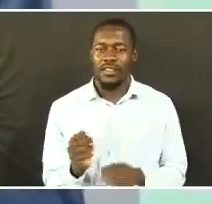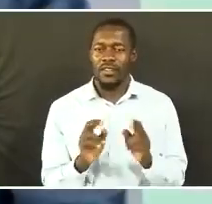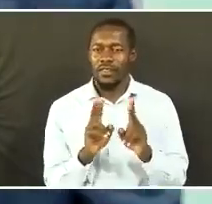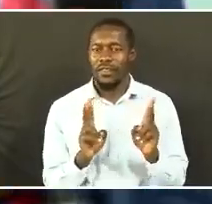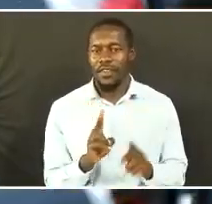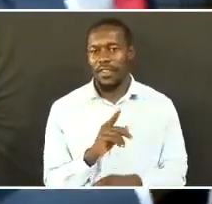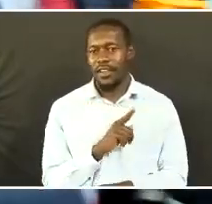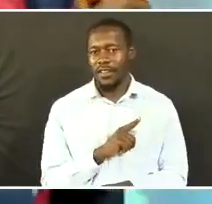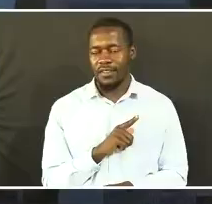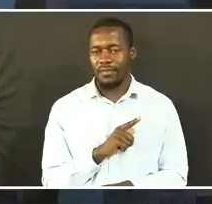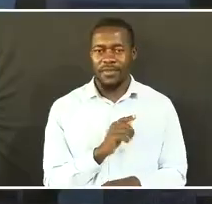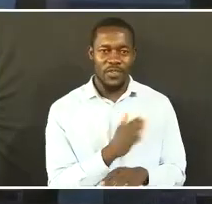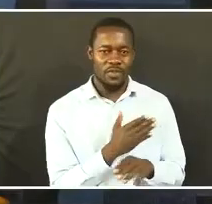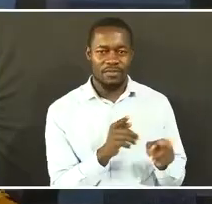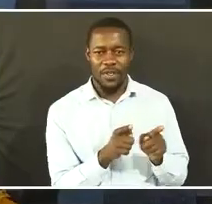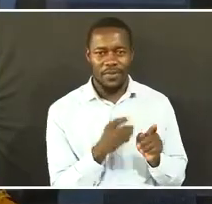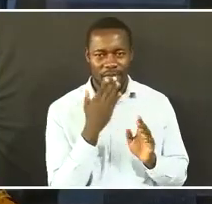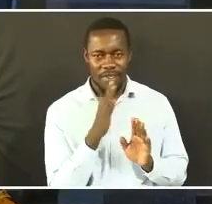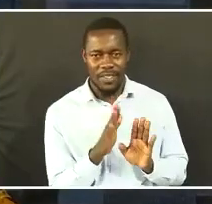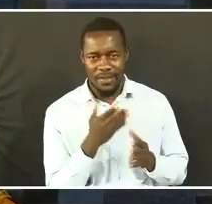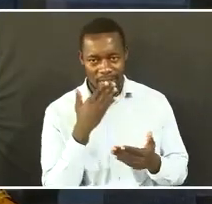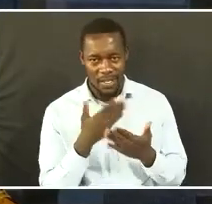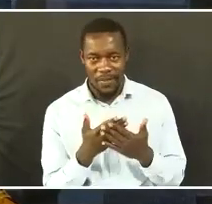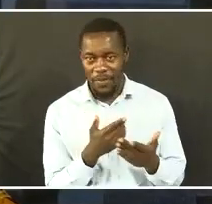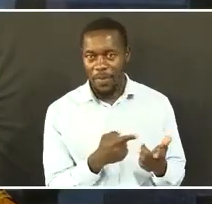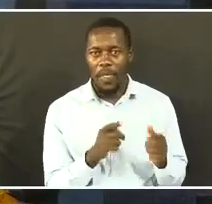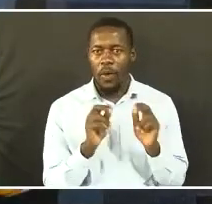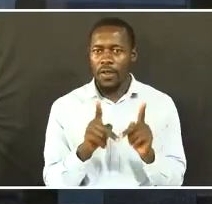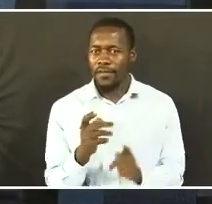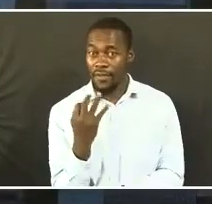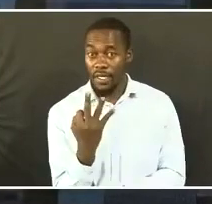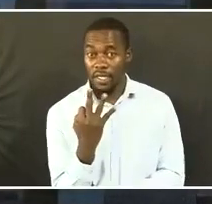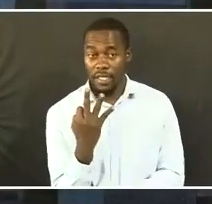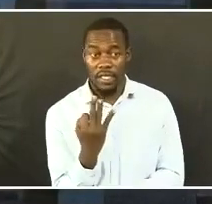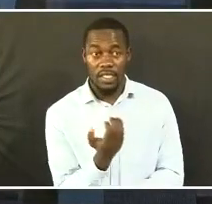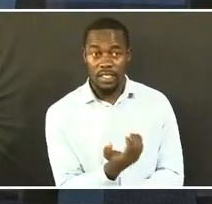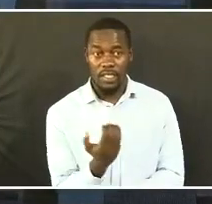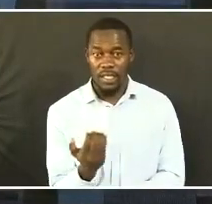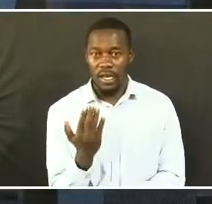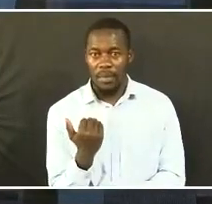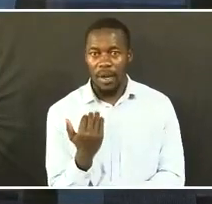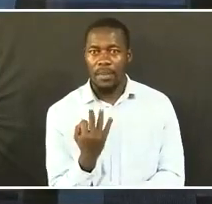Thank you. Let me get how many? Three kids. Three.